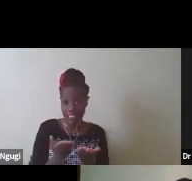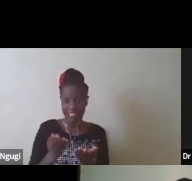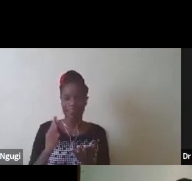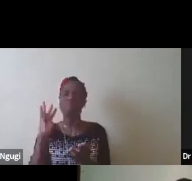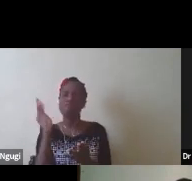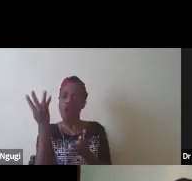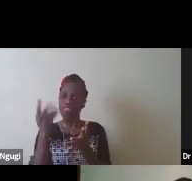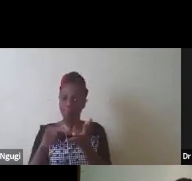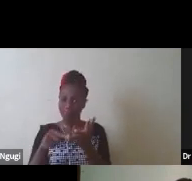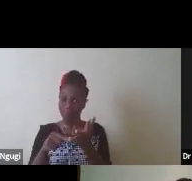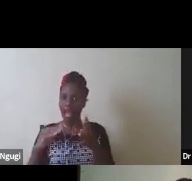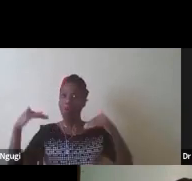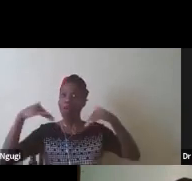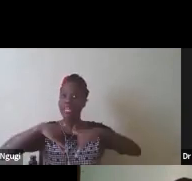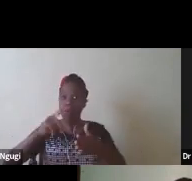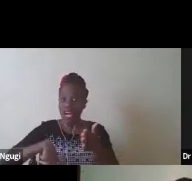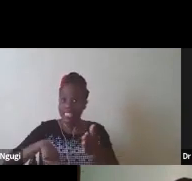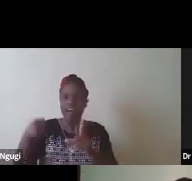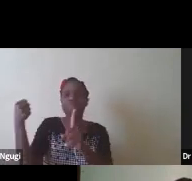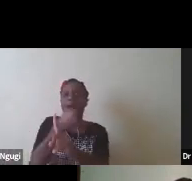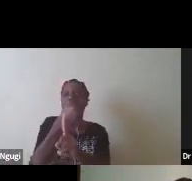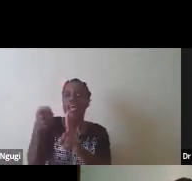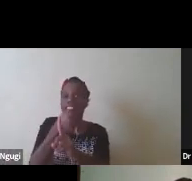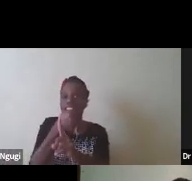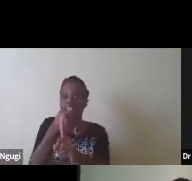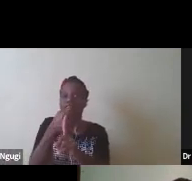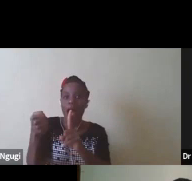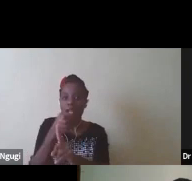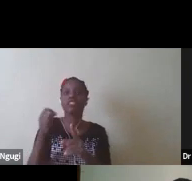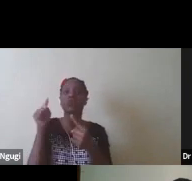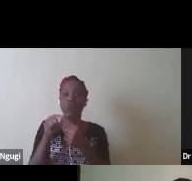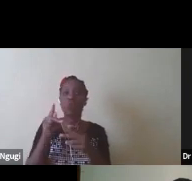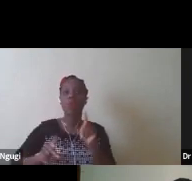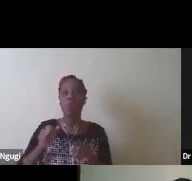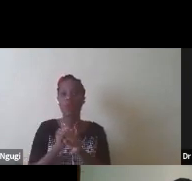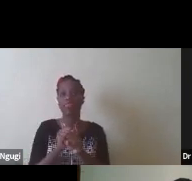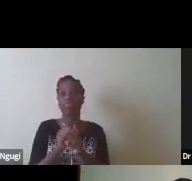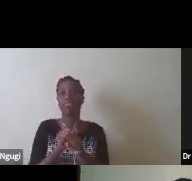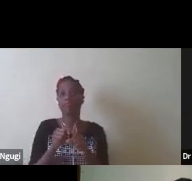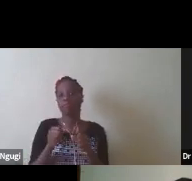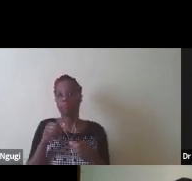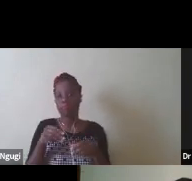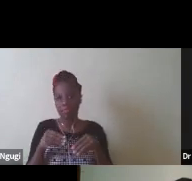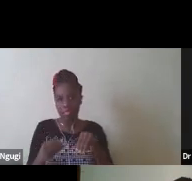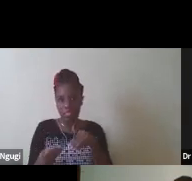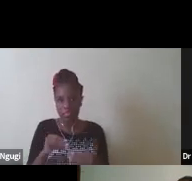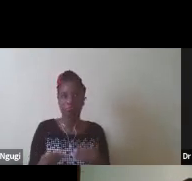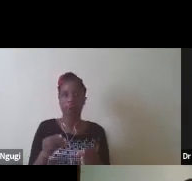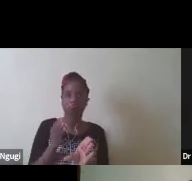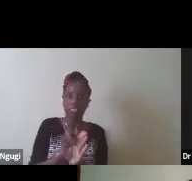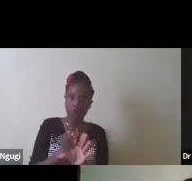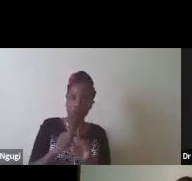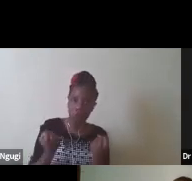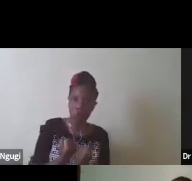is violence against persons living with psychosocial, intellectual, and cognitive disabilities. Now, here we